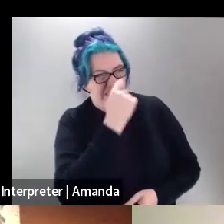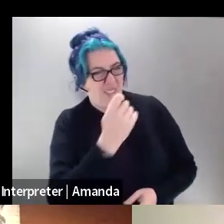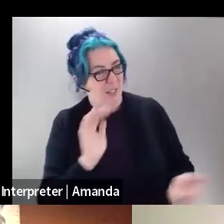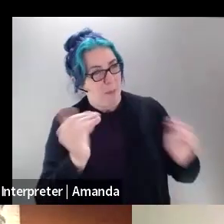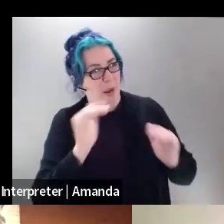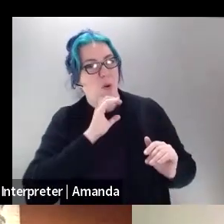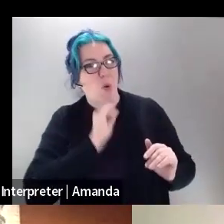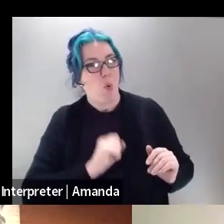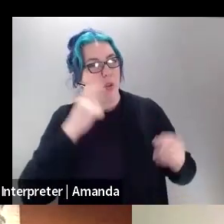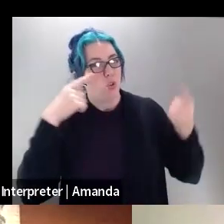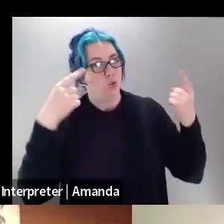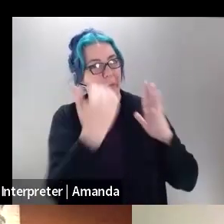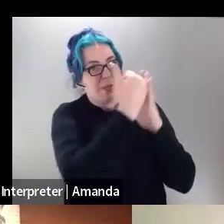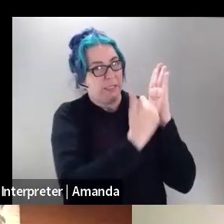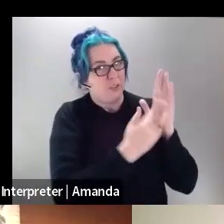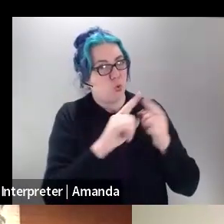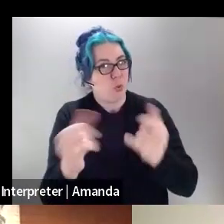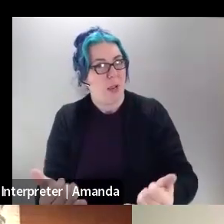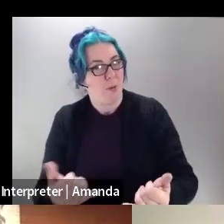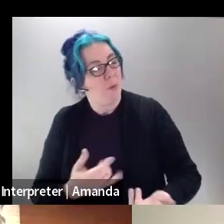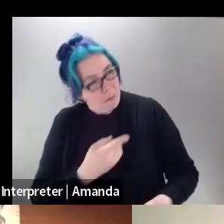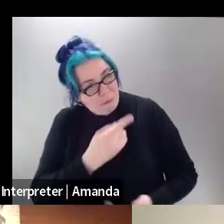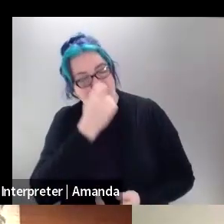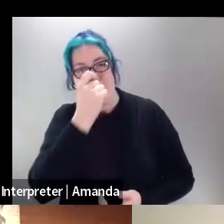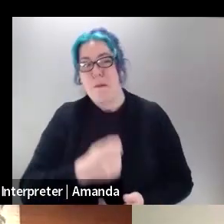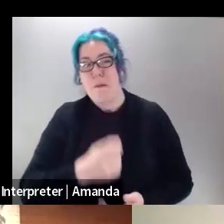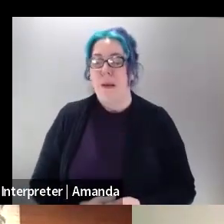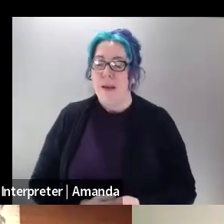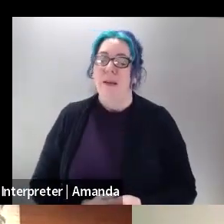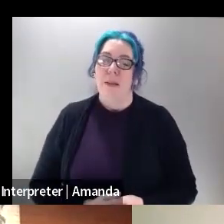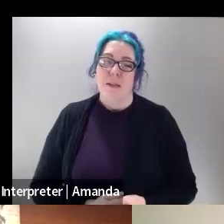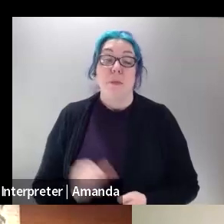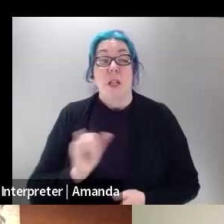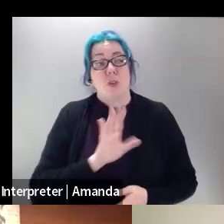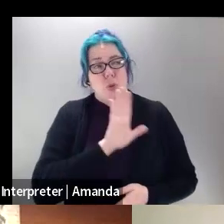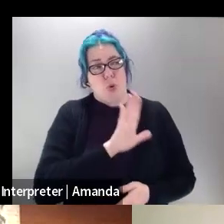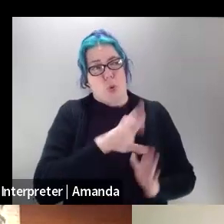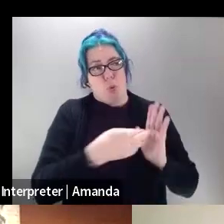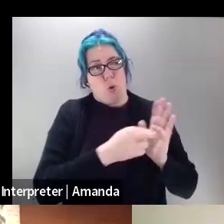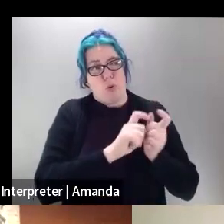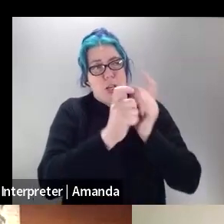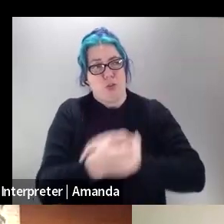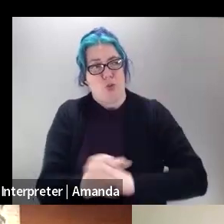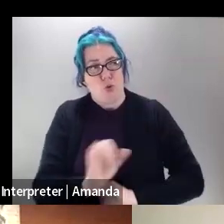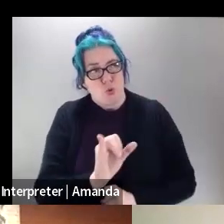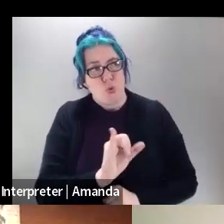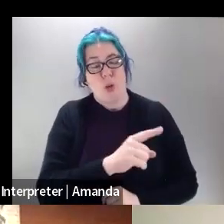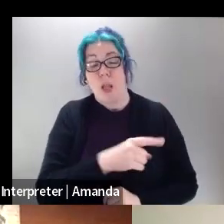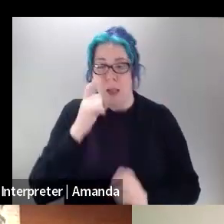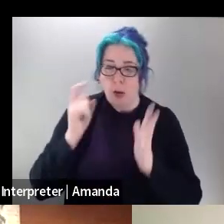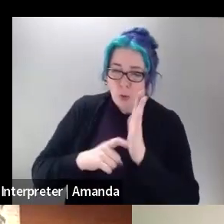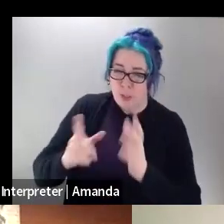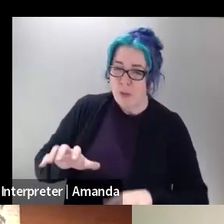your process has evolved and changed as a facilitator in this. We have a question in the chat. I'm going to get to it in a minute